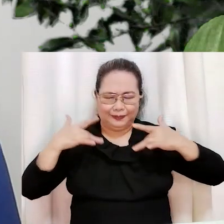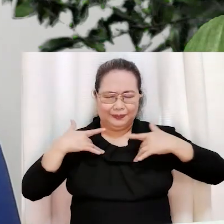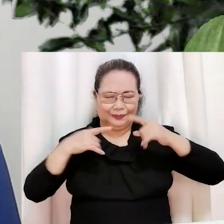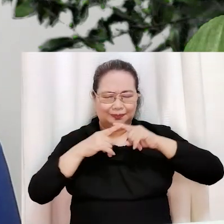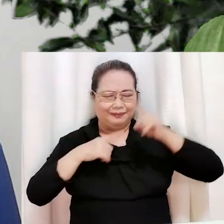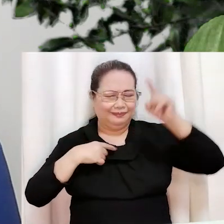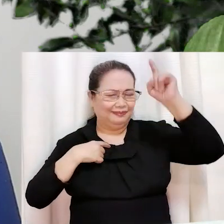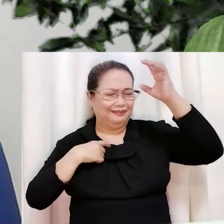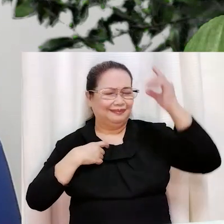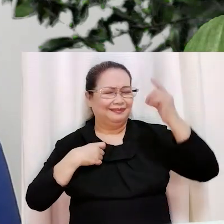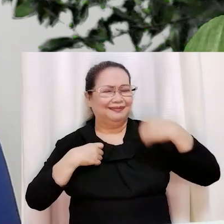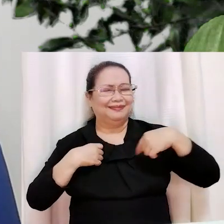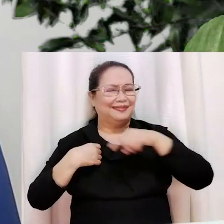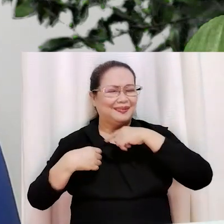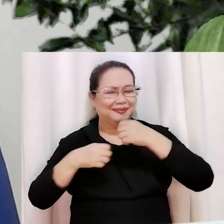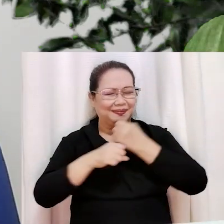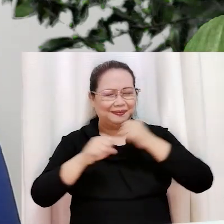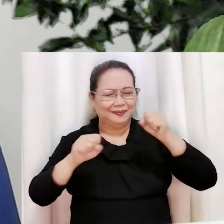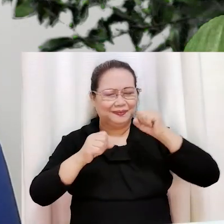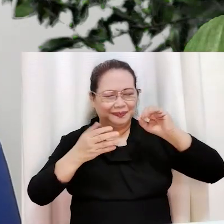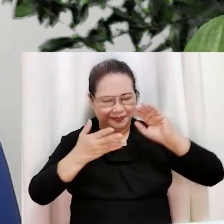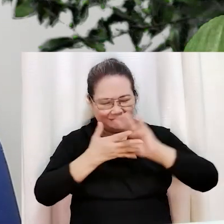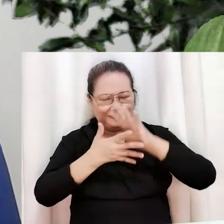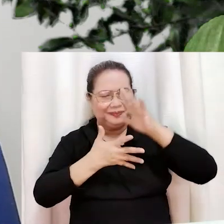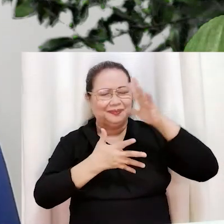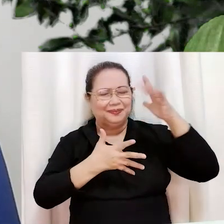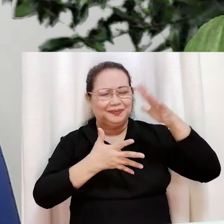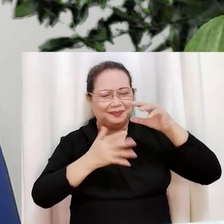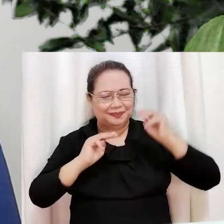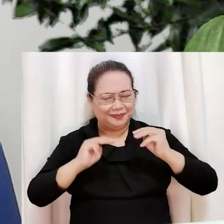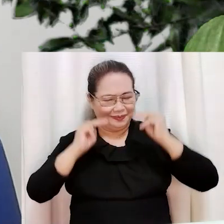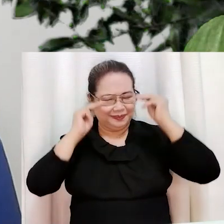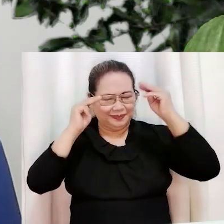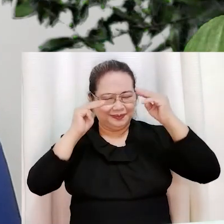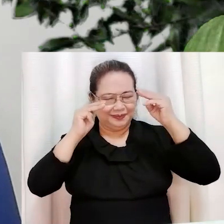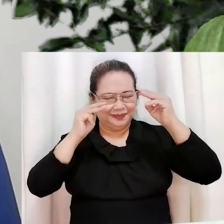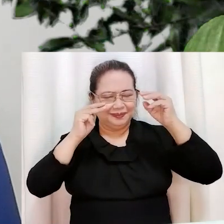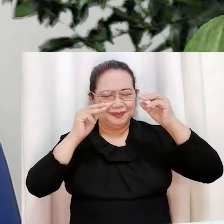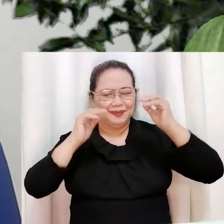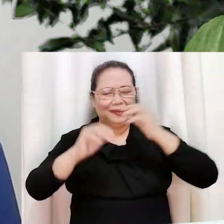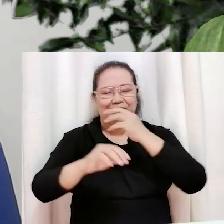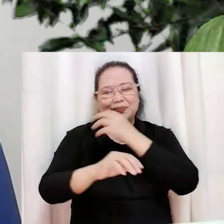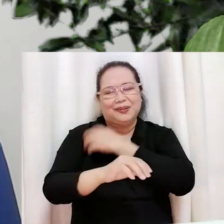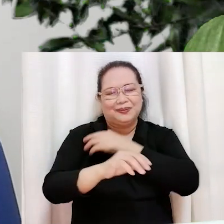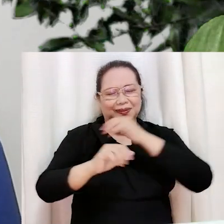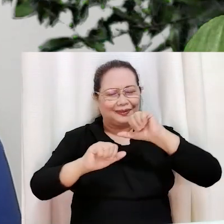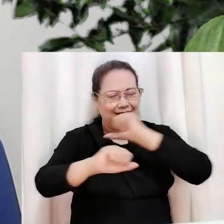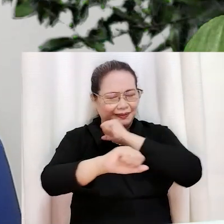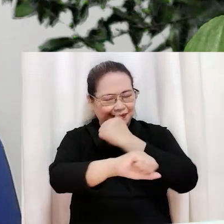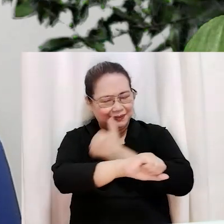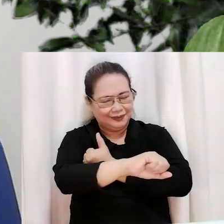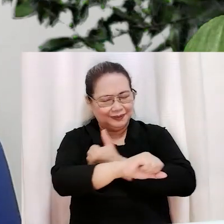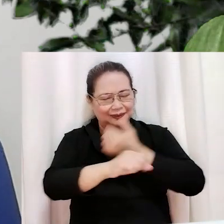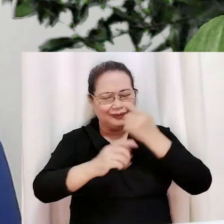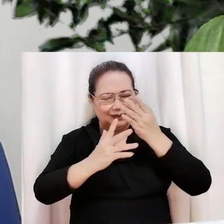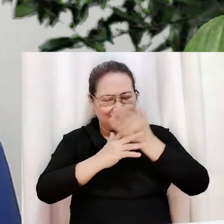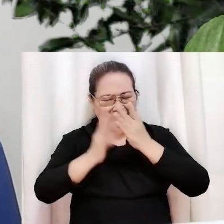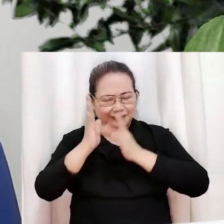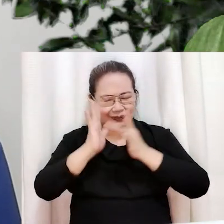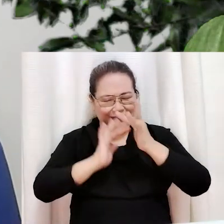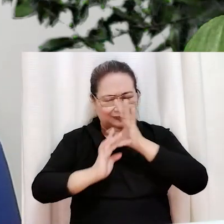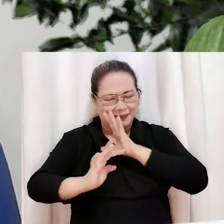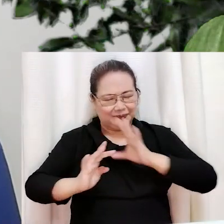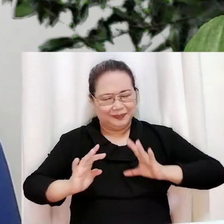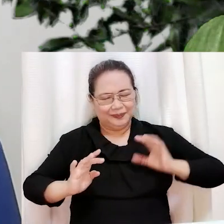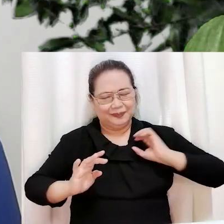our Savior, be glory, majesty, power, and authority through Jesus